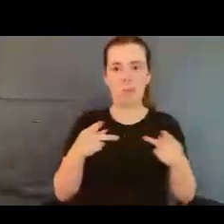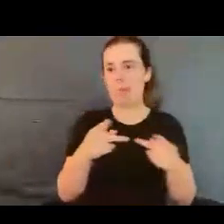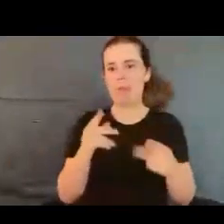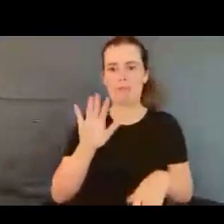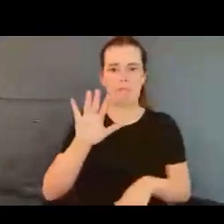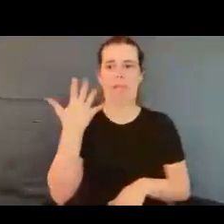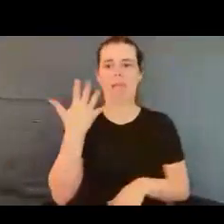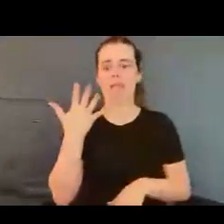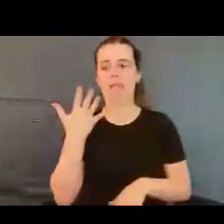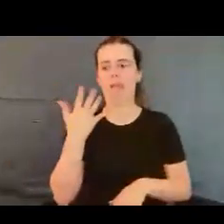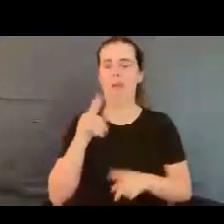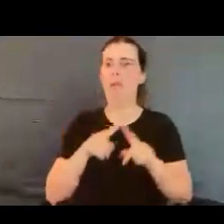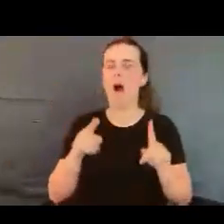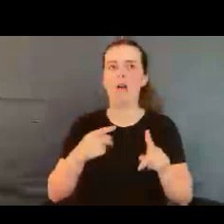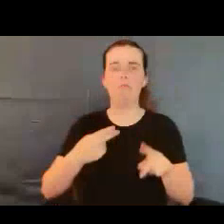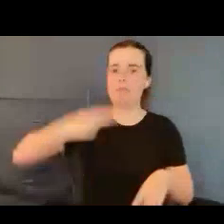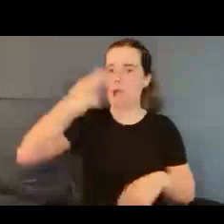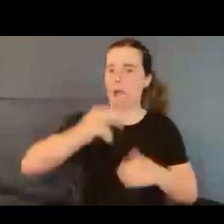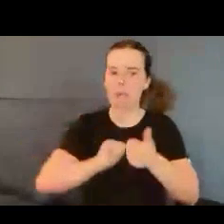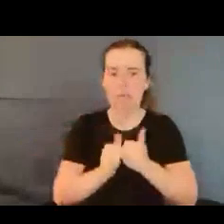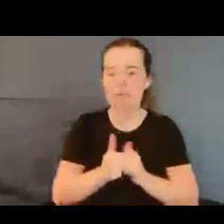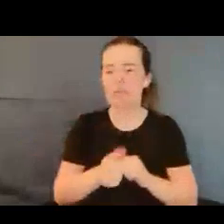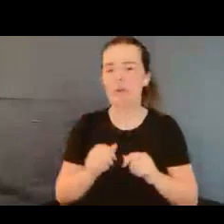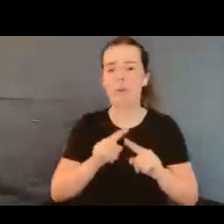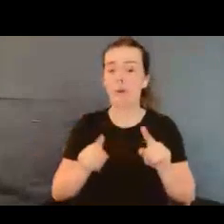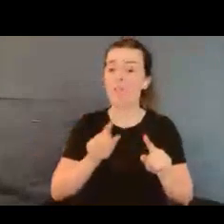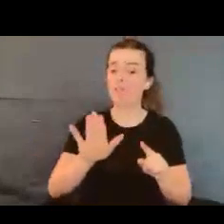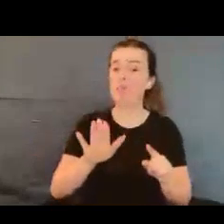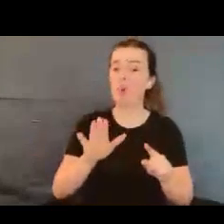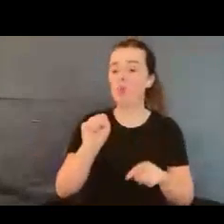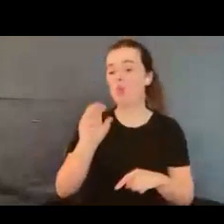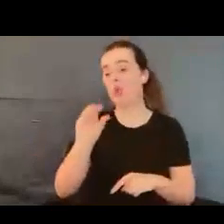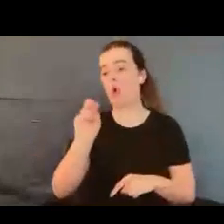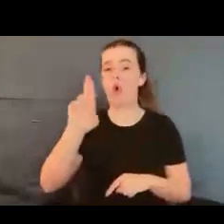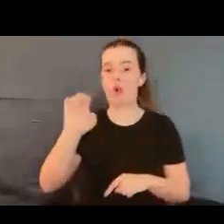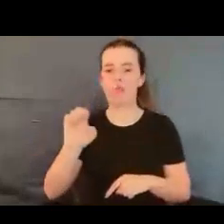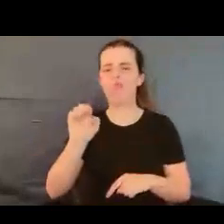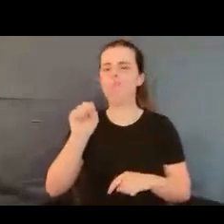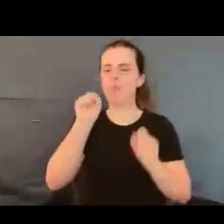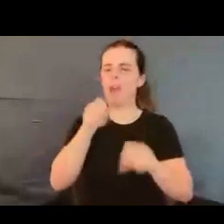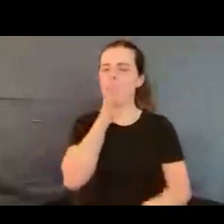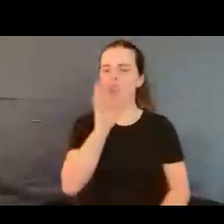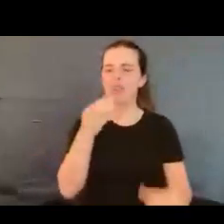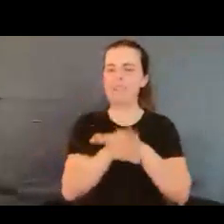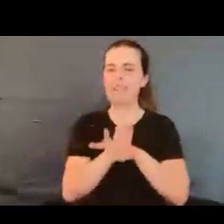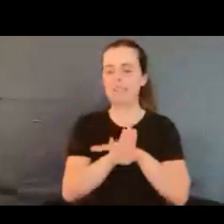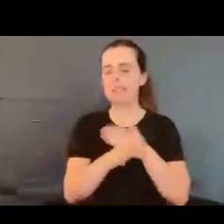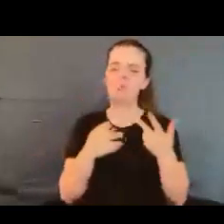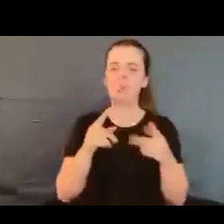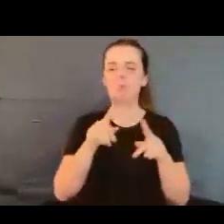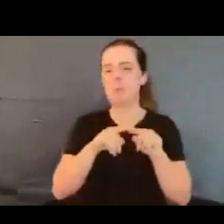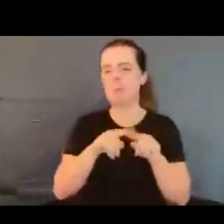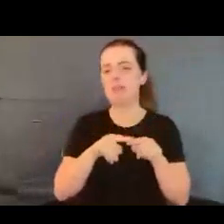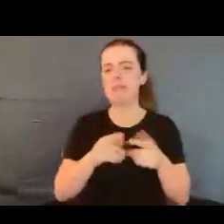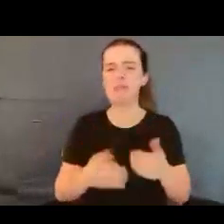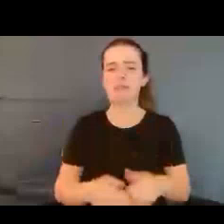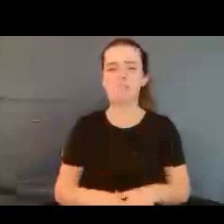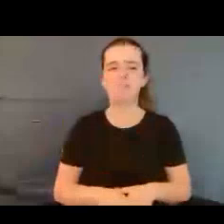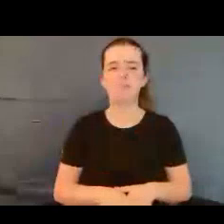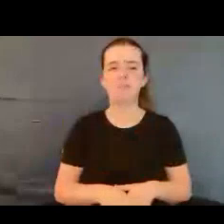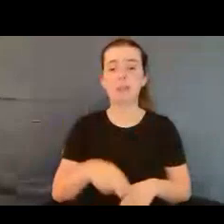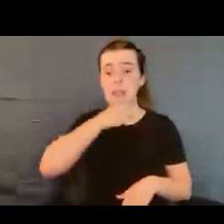high competition, and your UTMB score ends up being high enough that you still can enter directly anyways. So Speedgoat